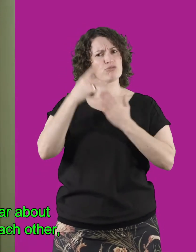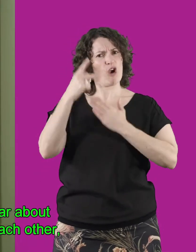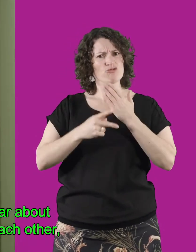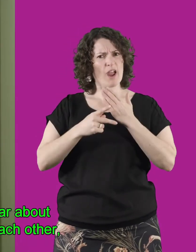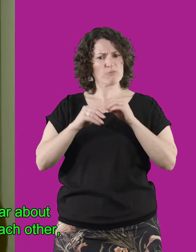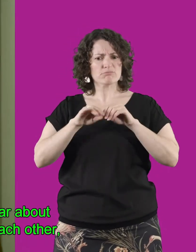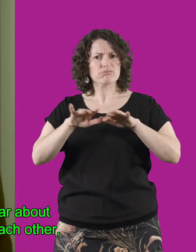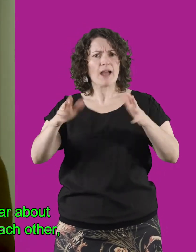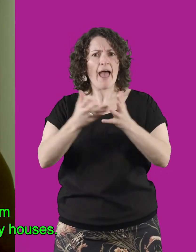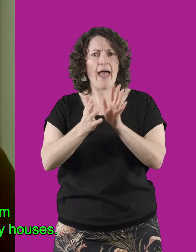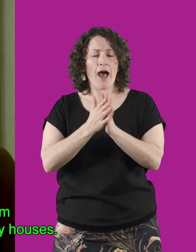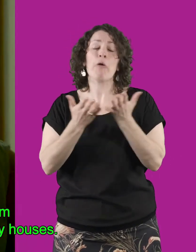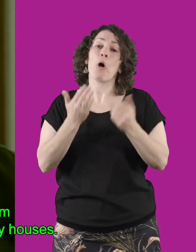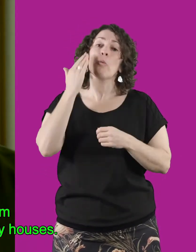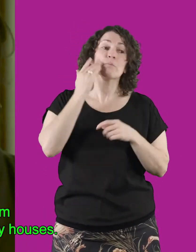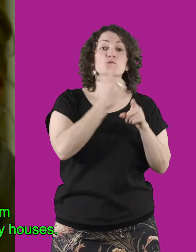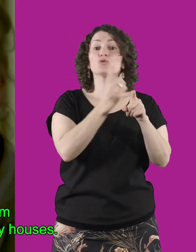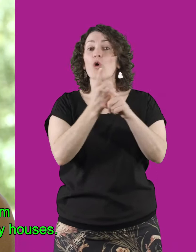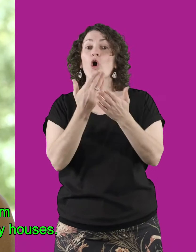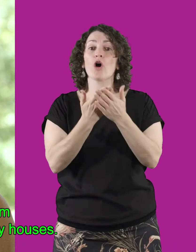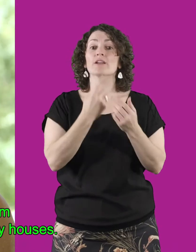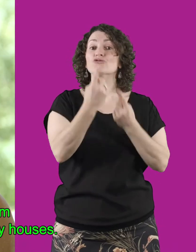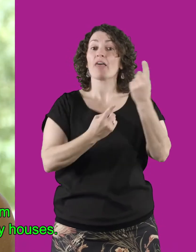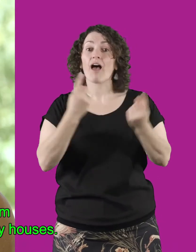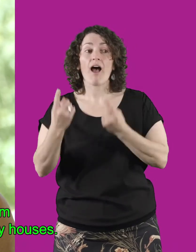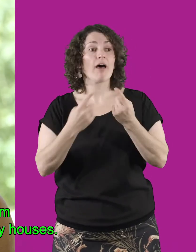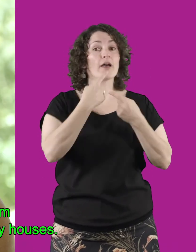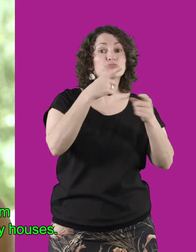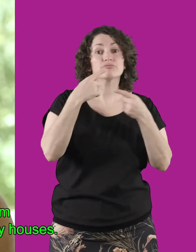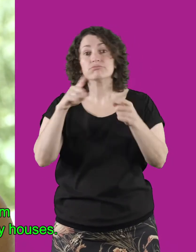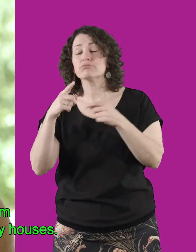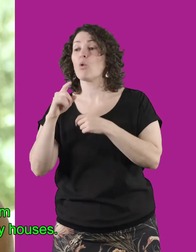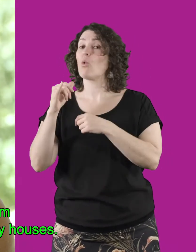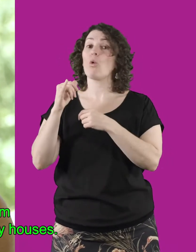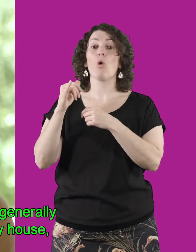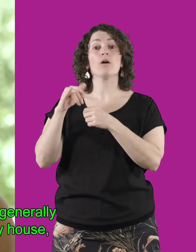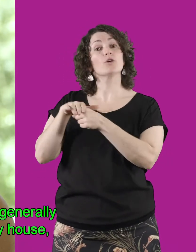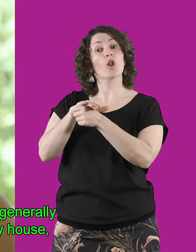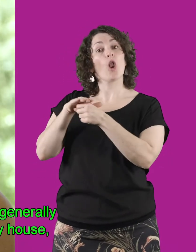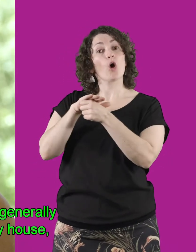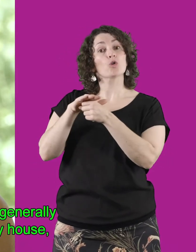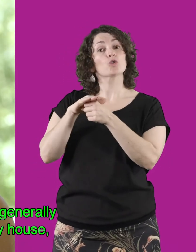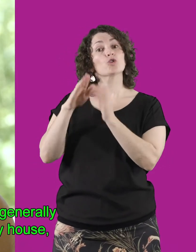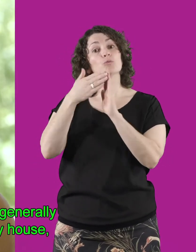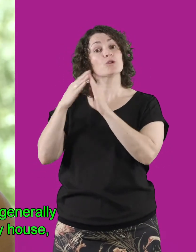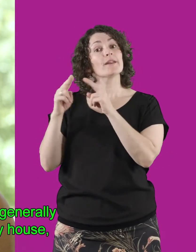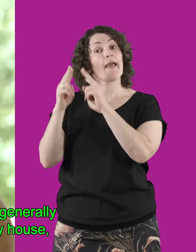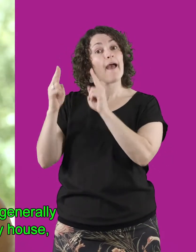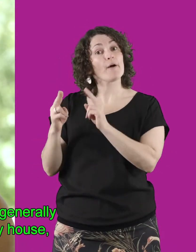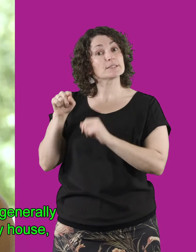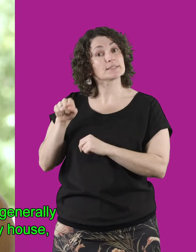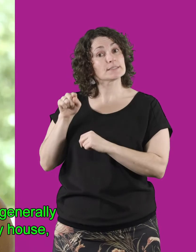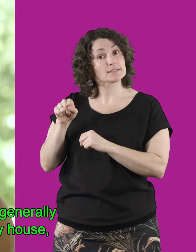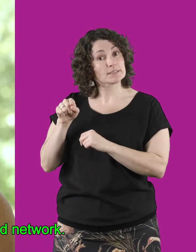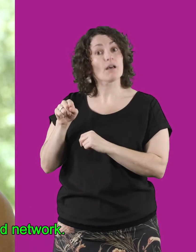program from each other, but also from the local community houses. Each of the towns generally have